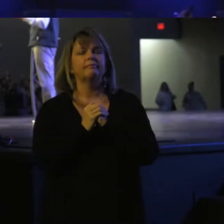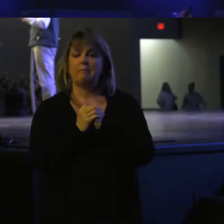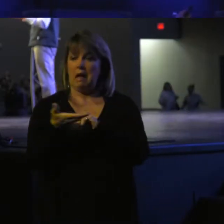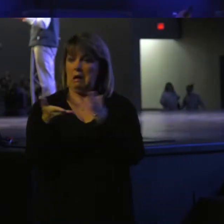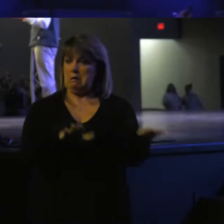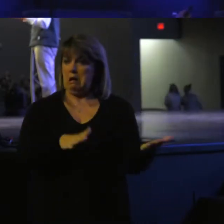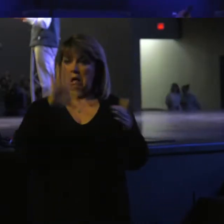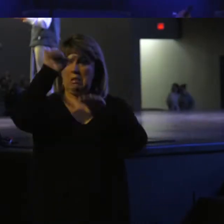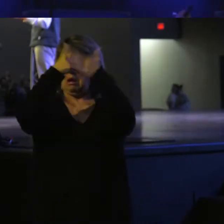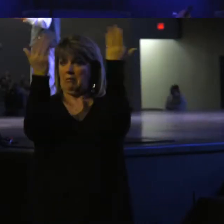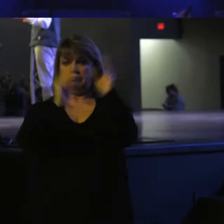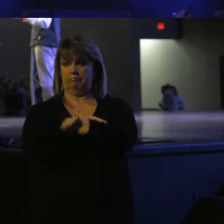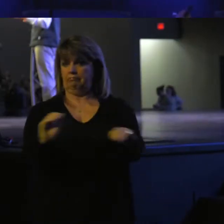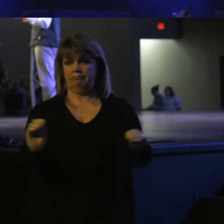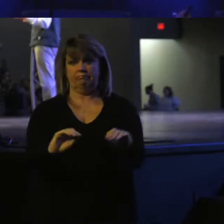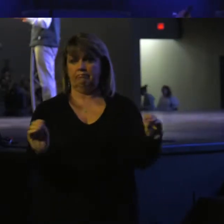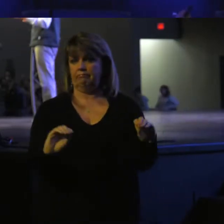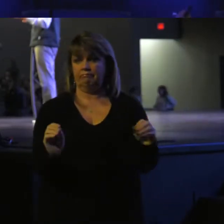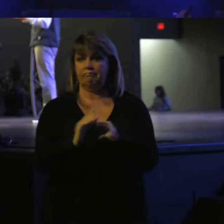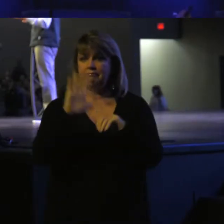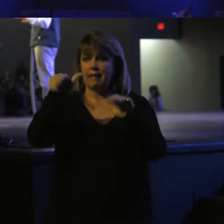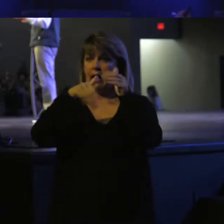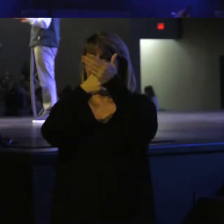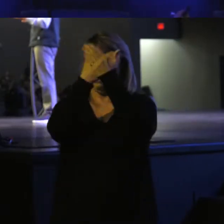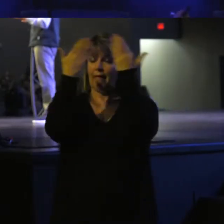death in heaven. Heaven?